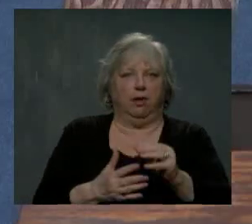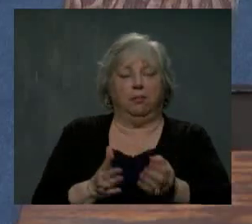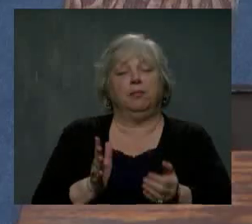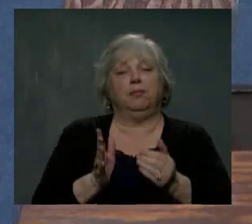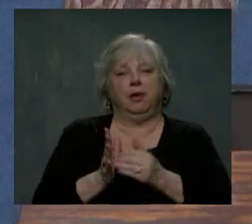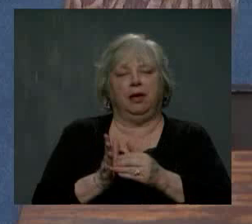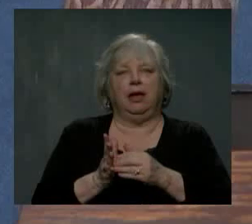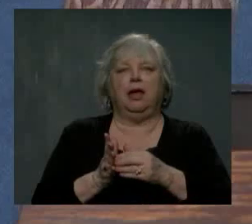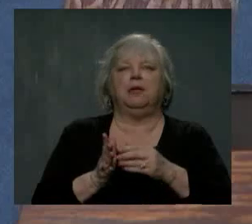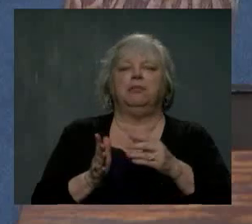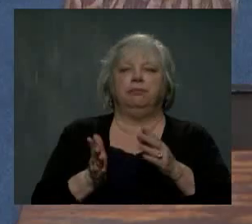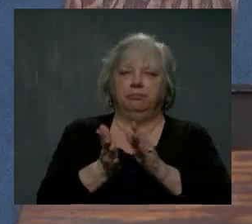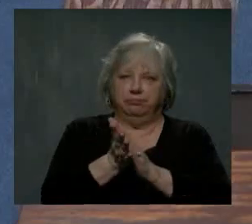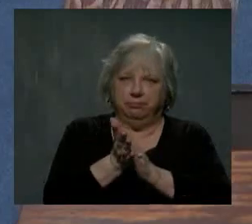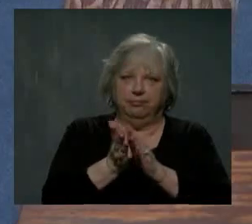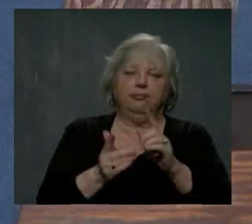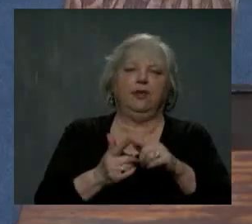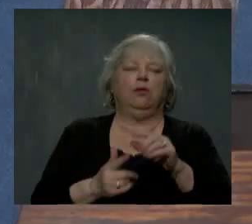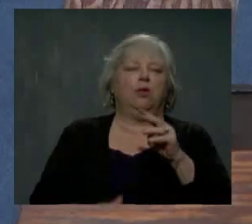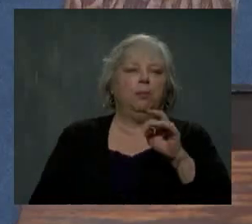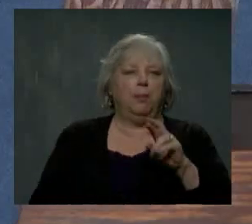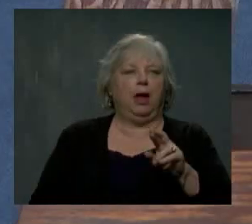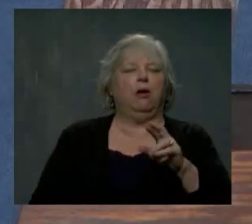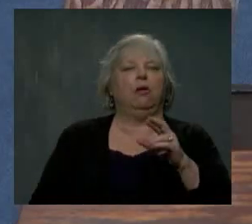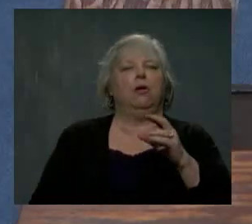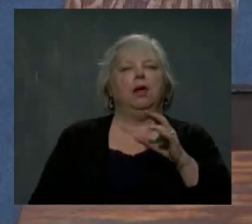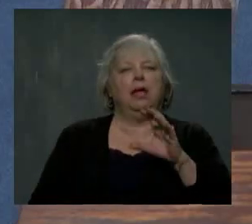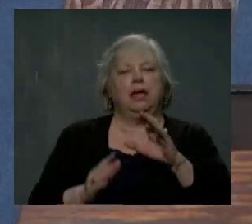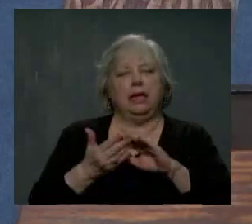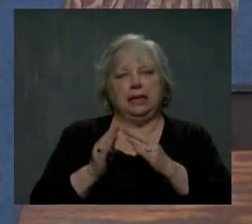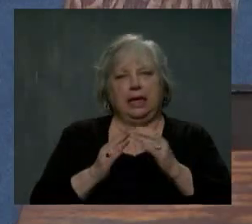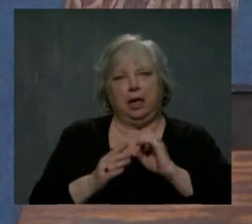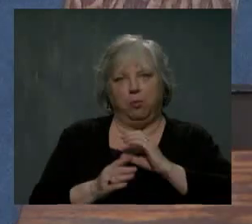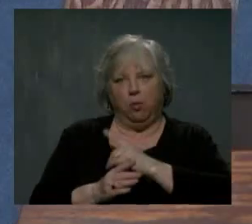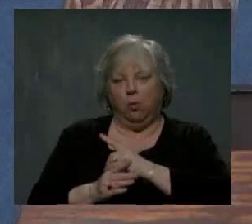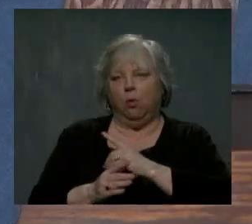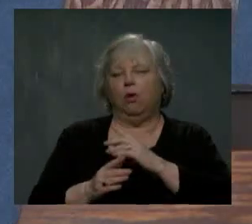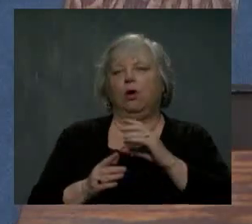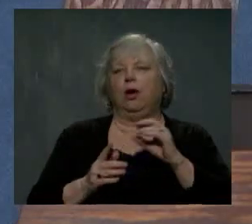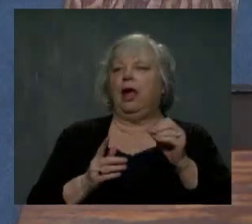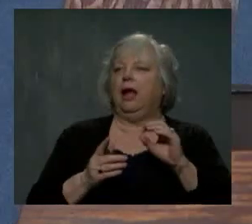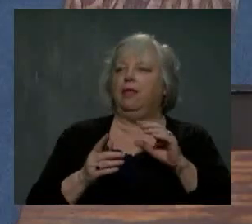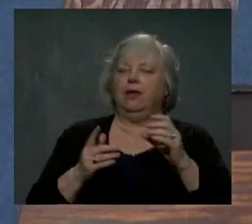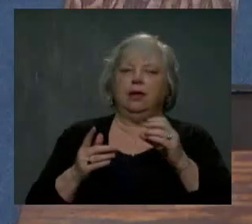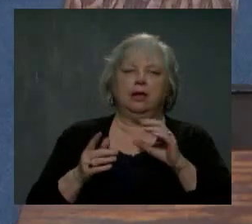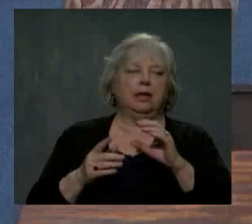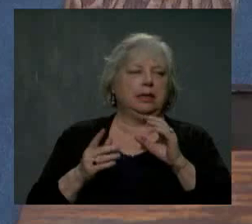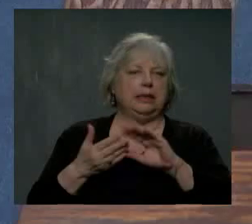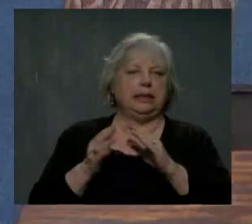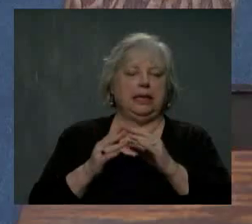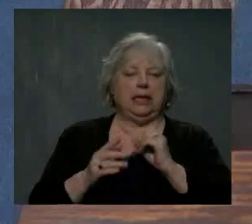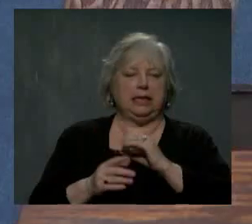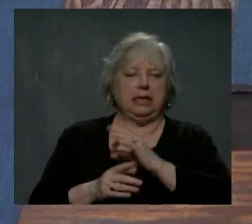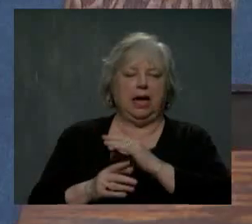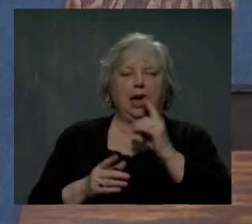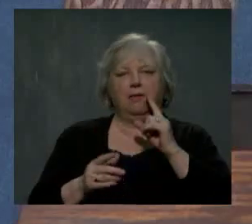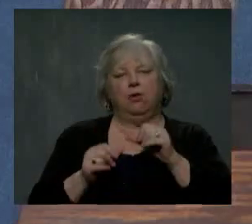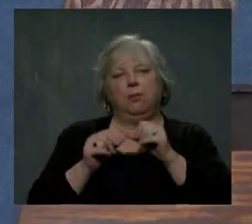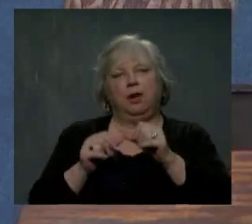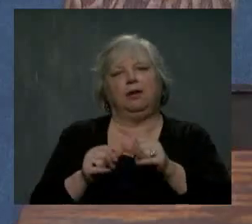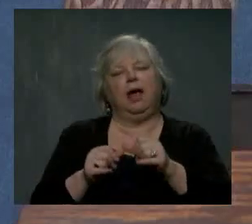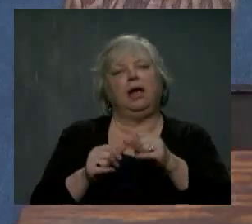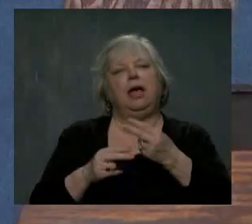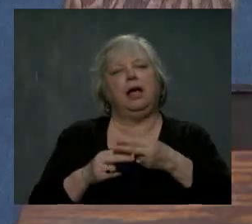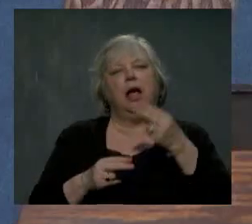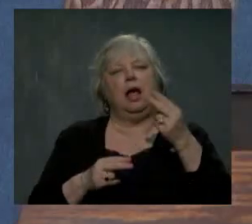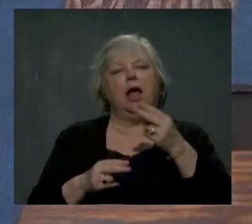the Board of Directors, the City Manager, and City staff for their unfailing support of maintaining the highest standards of professionalism in management